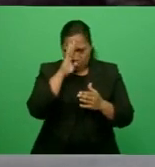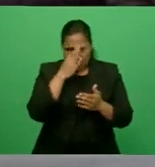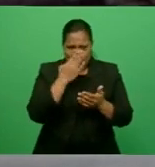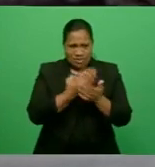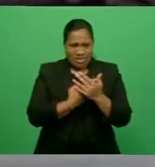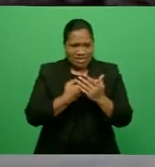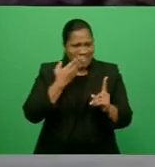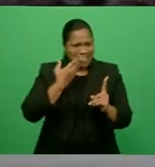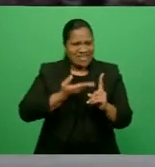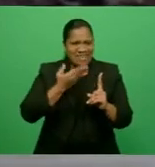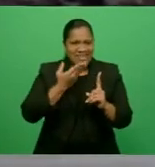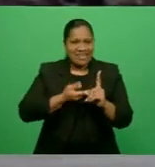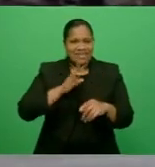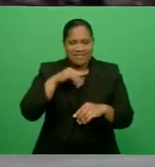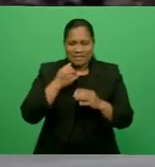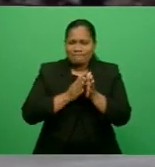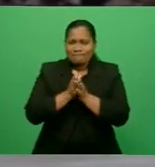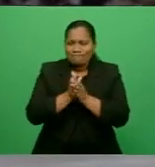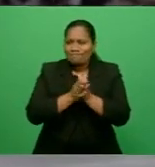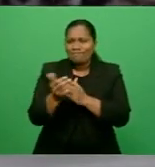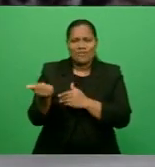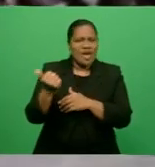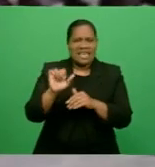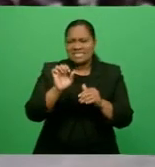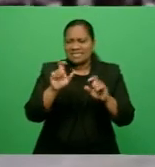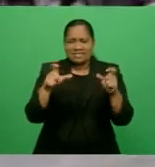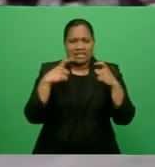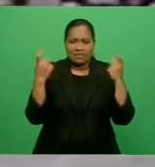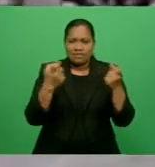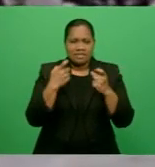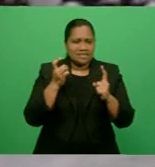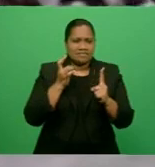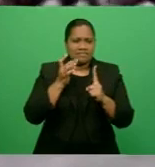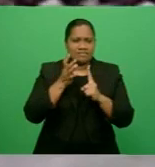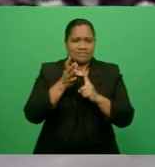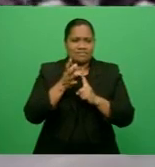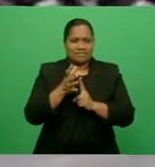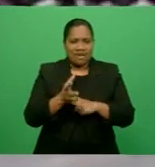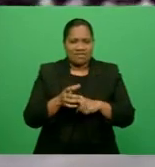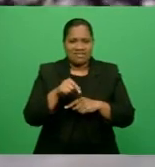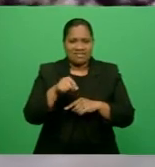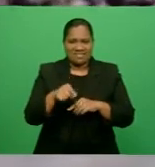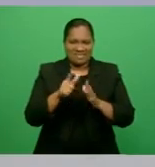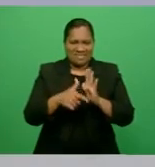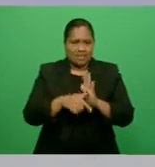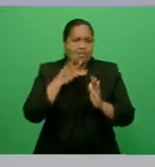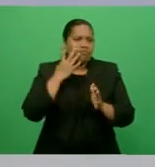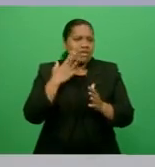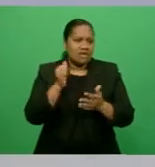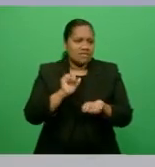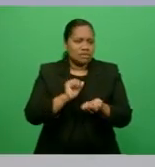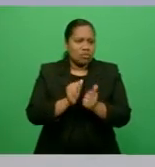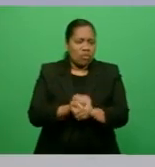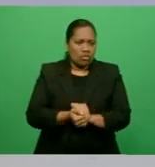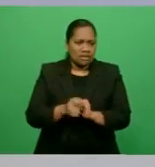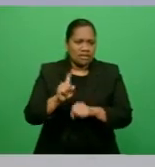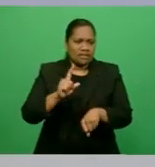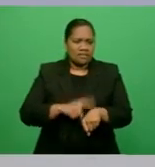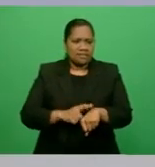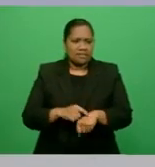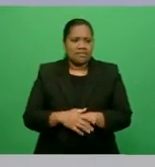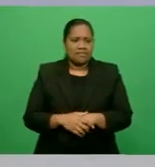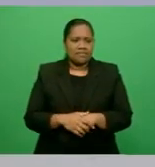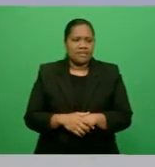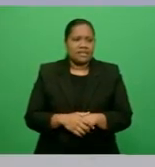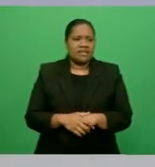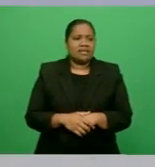forward to any celebration, especially during the colonial era when they used to have sports on the session day. It was more of the